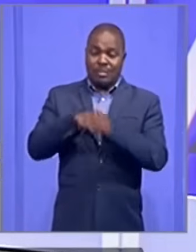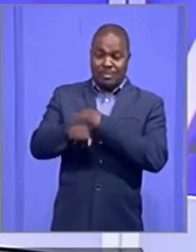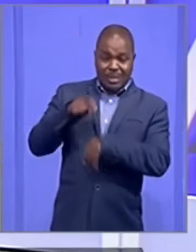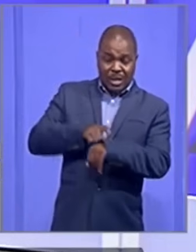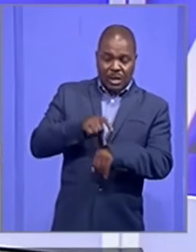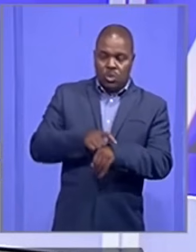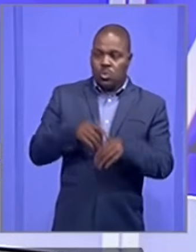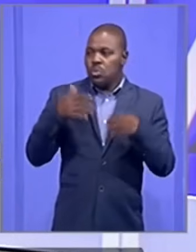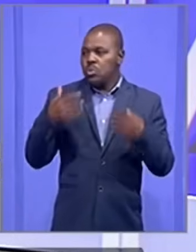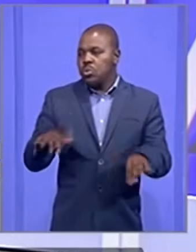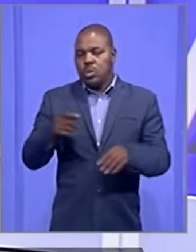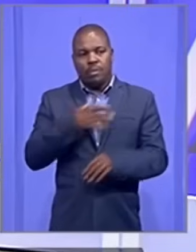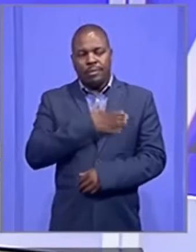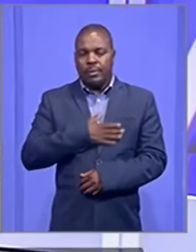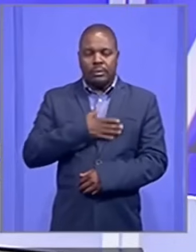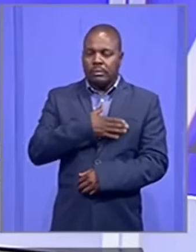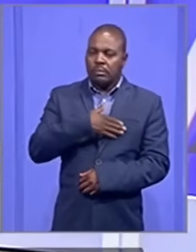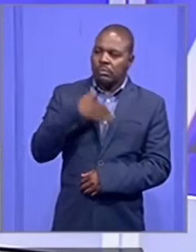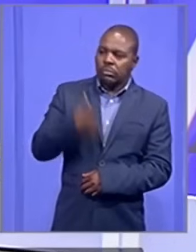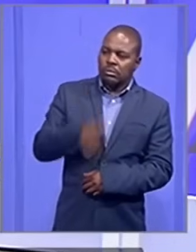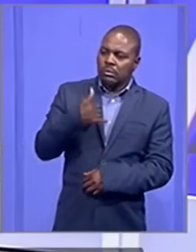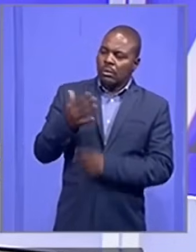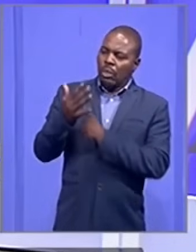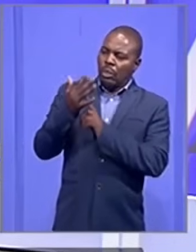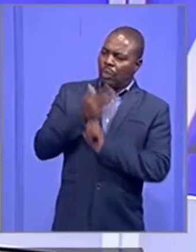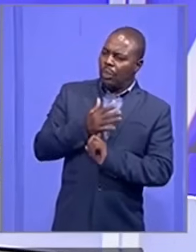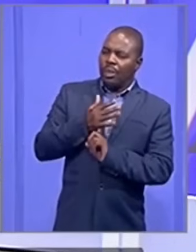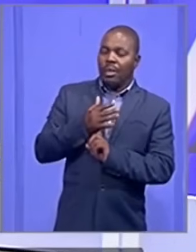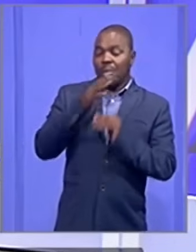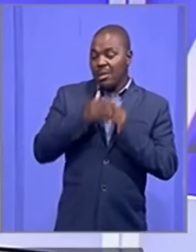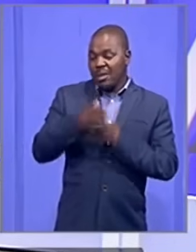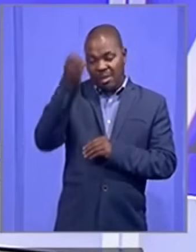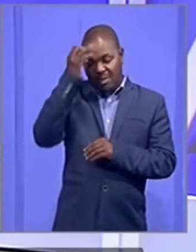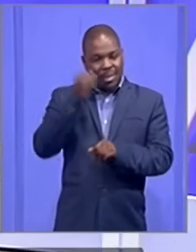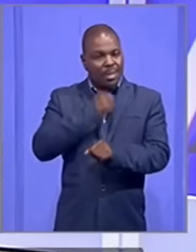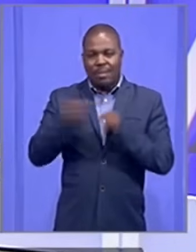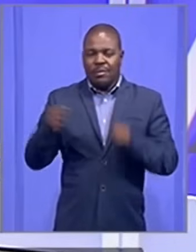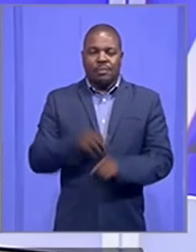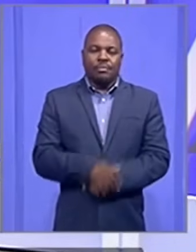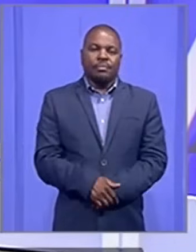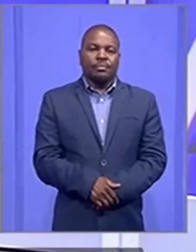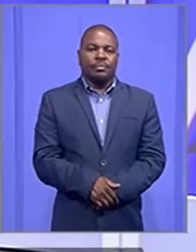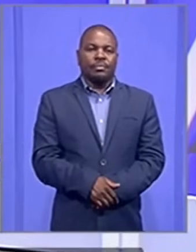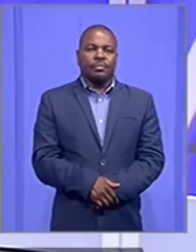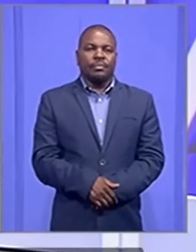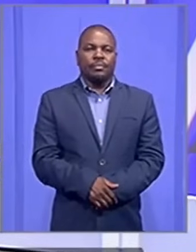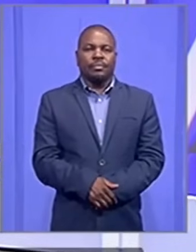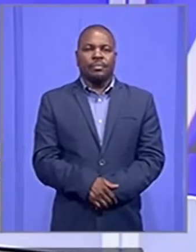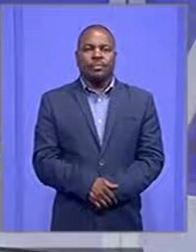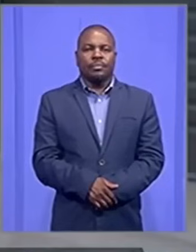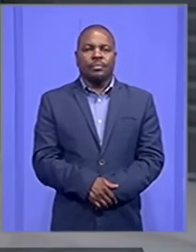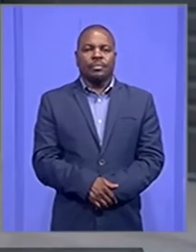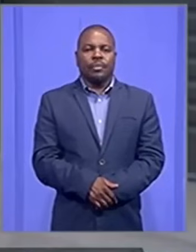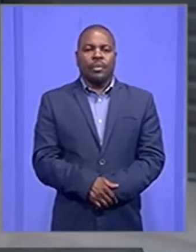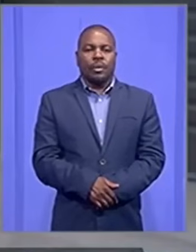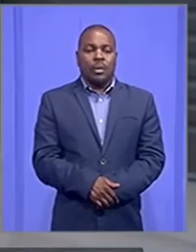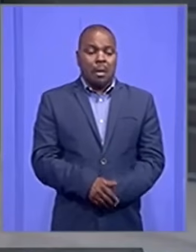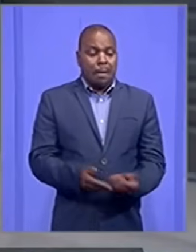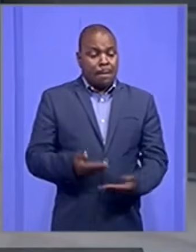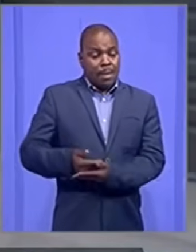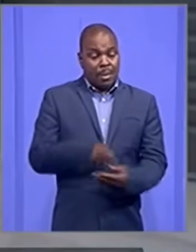belega e motlogetše ka sekgopi seo se ka se tlogego le dipotšišo tše dintšhi. Mmago ngwana